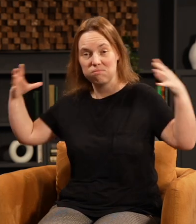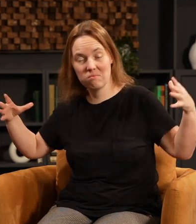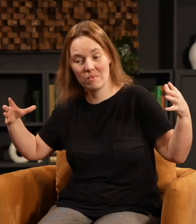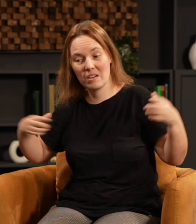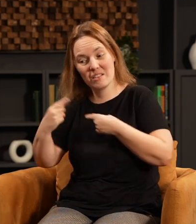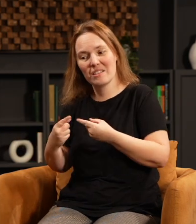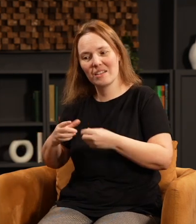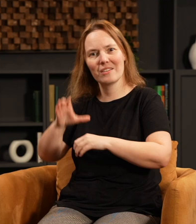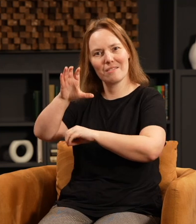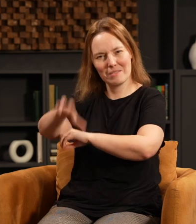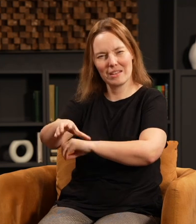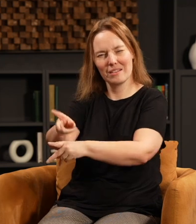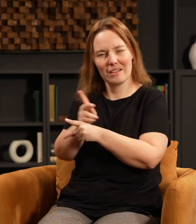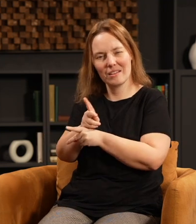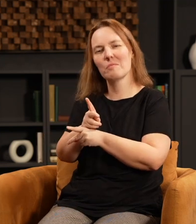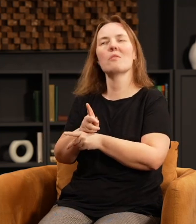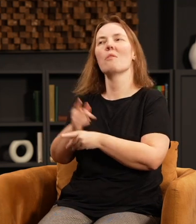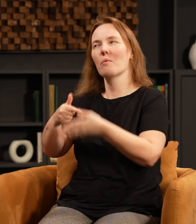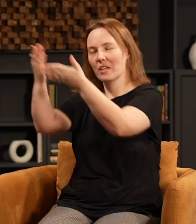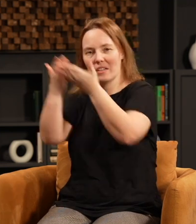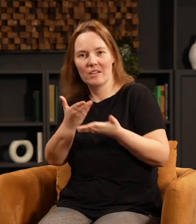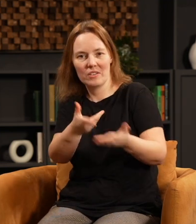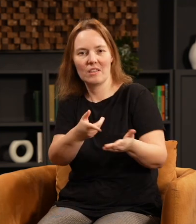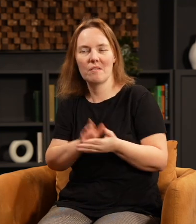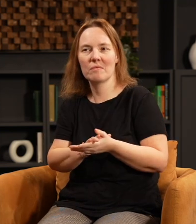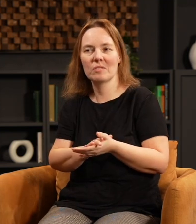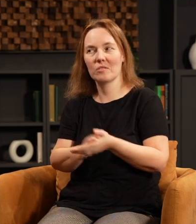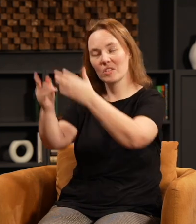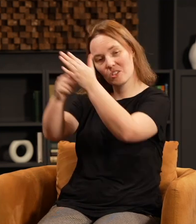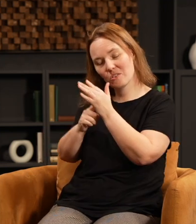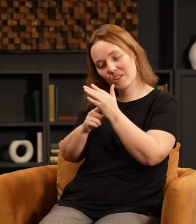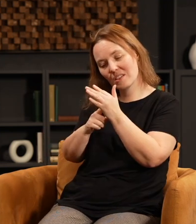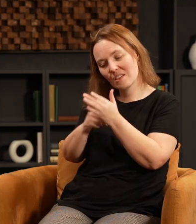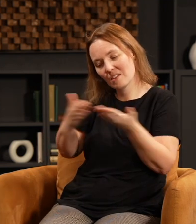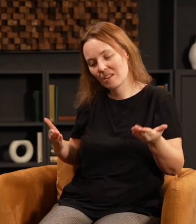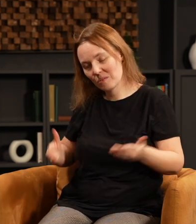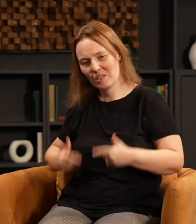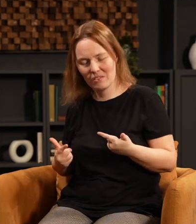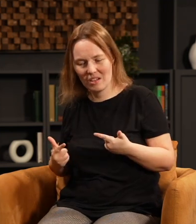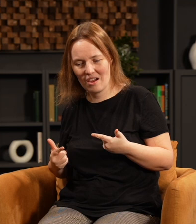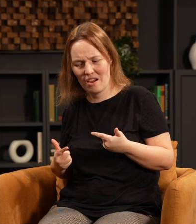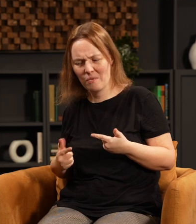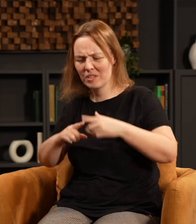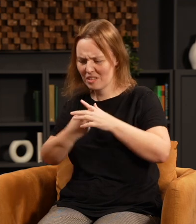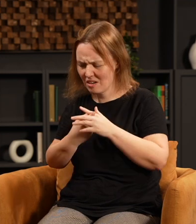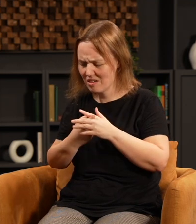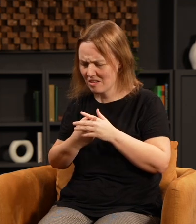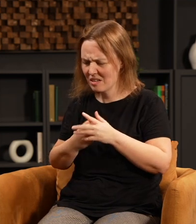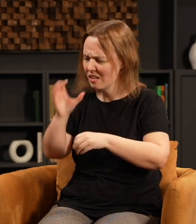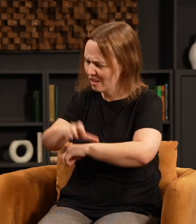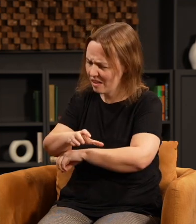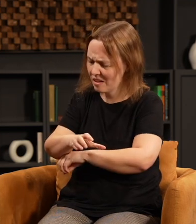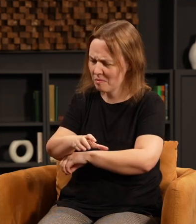we experience that principle. We grow in the Lord. He shows us things. We live in those things for a while. We begin to possess that area of our life. We understand